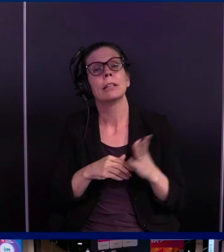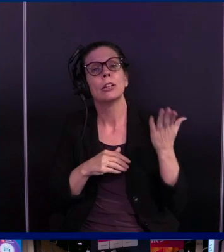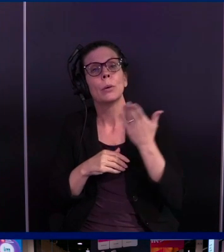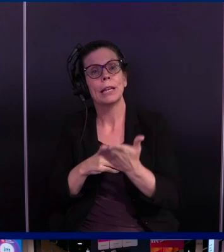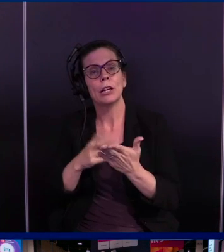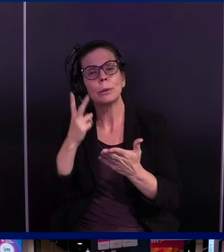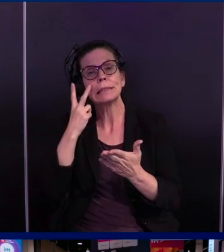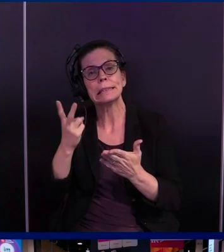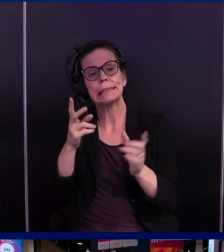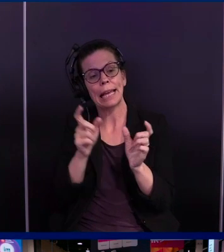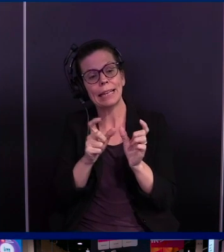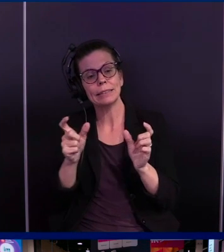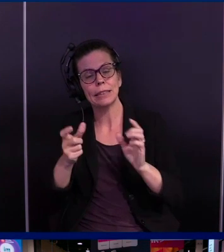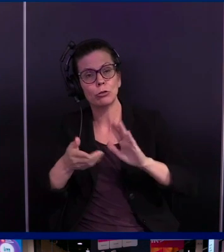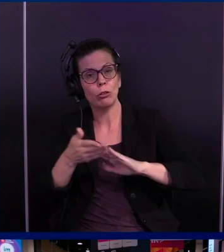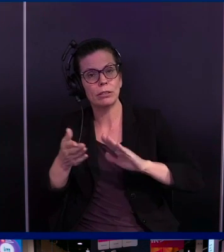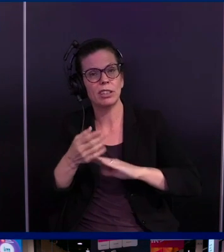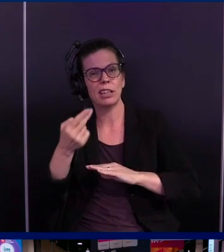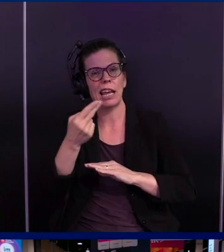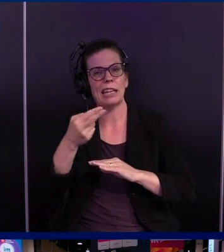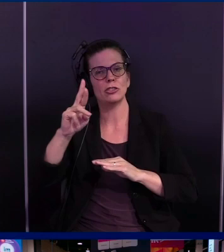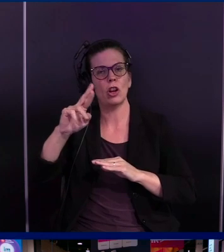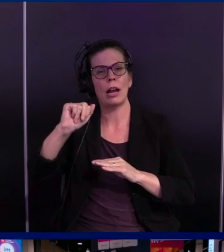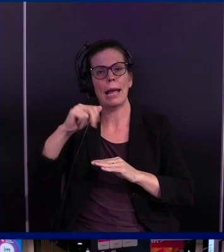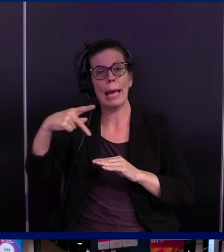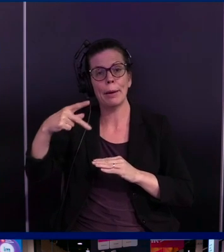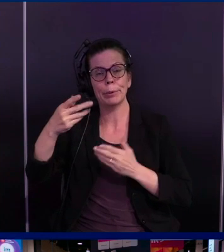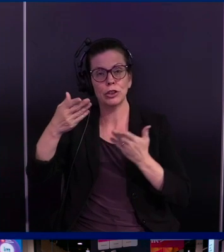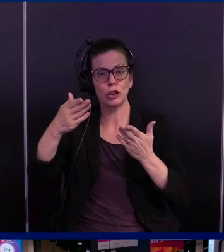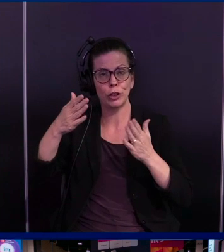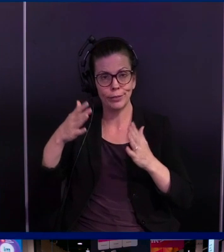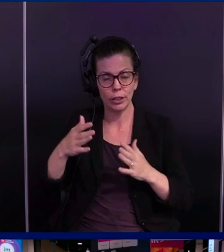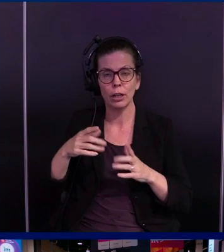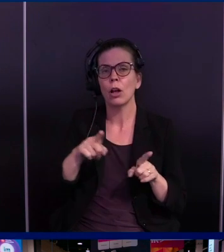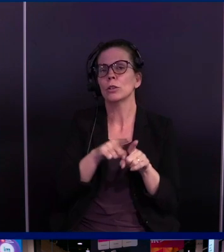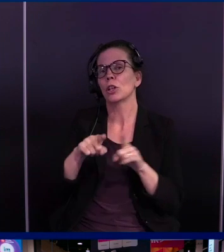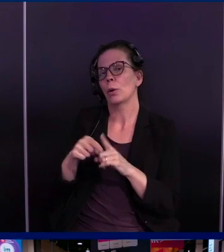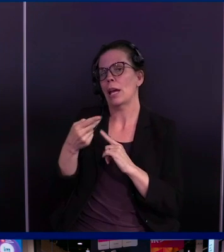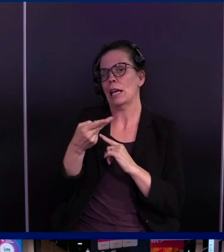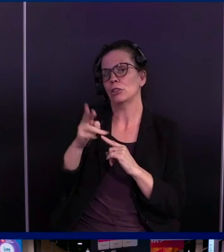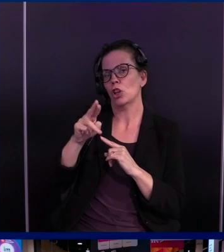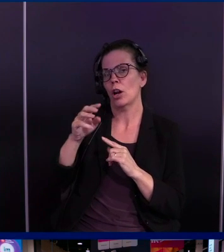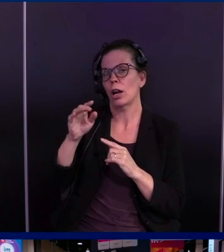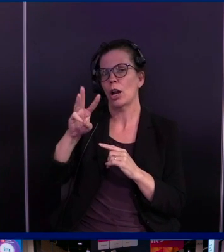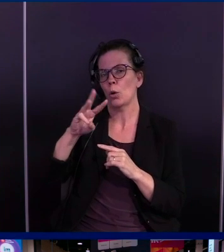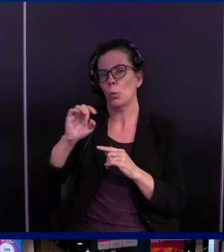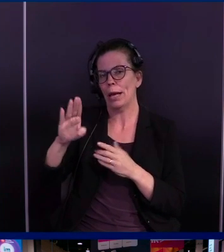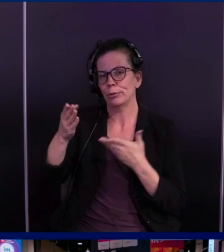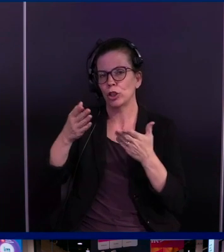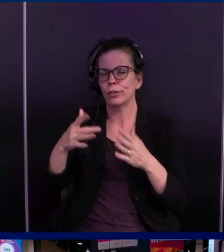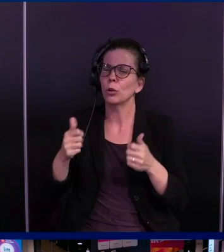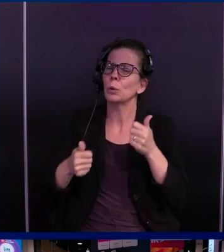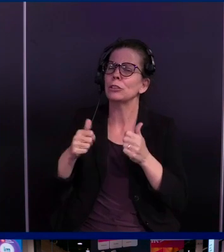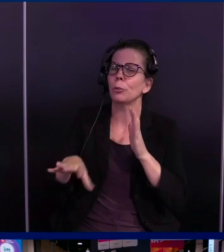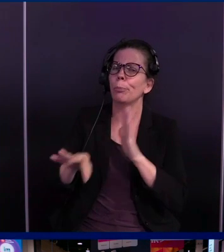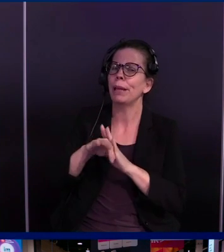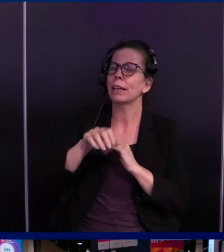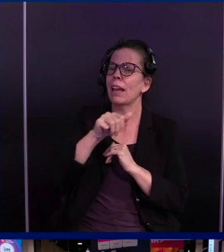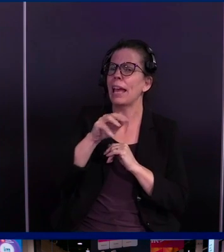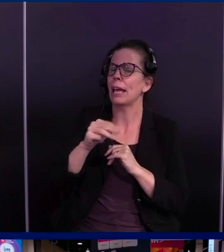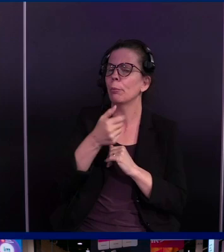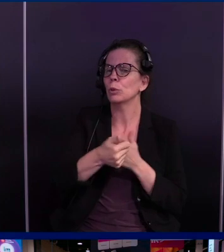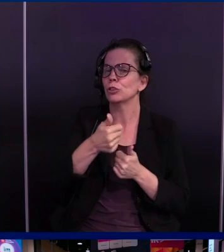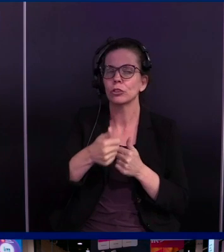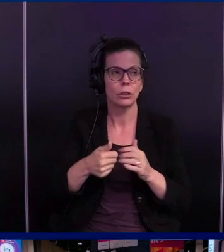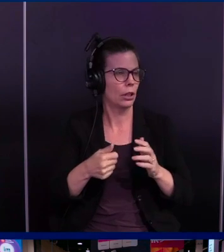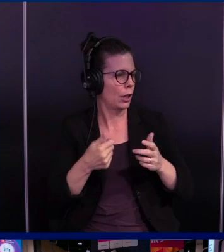that we have an instance running that's HR app server, and we have HR web server. Which one should we choose, AM?